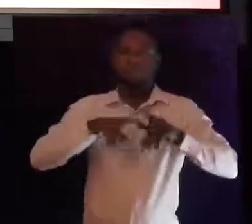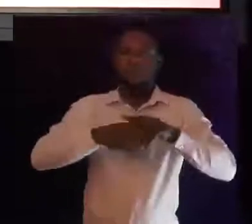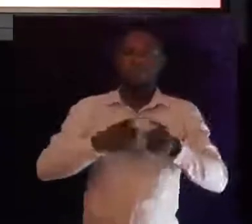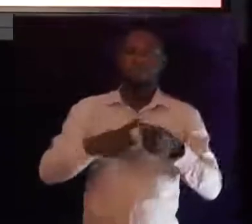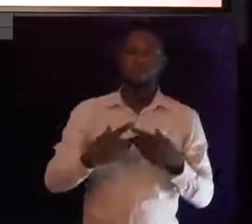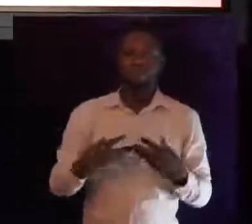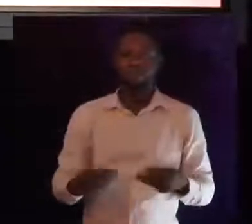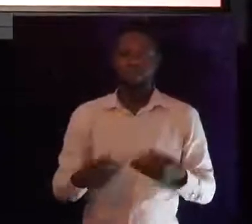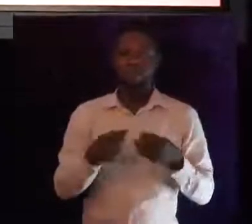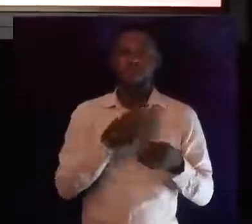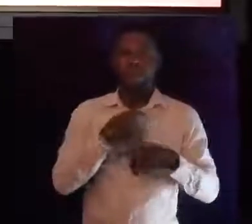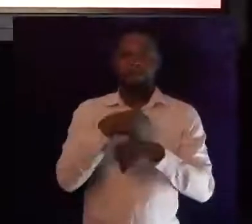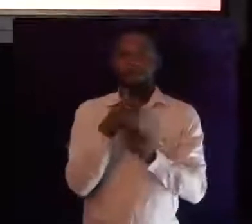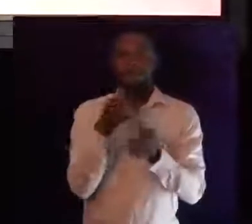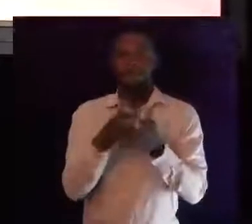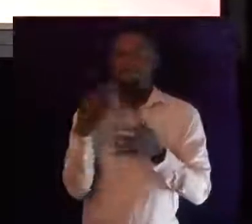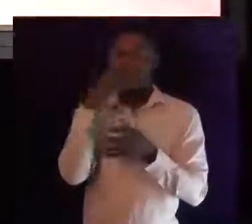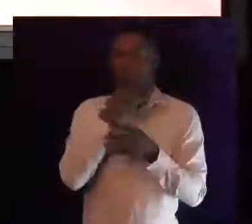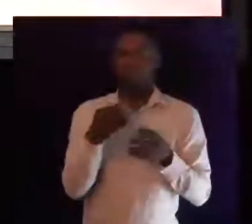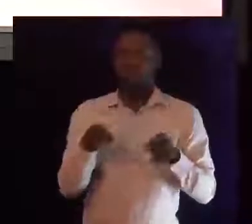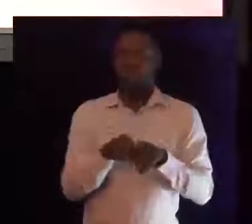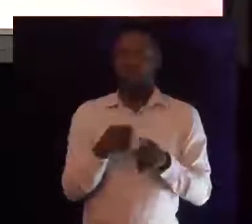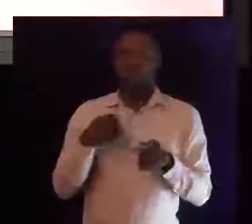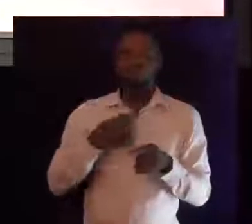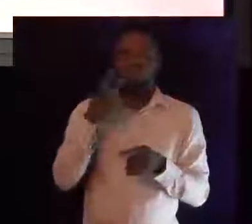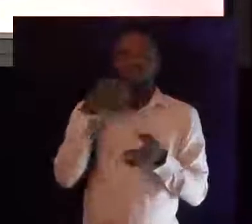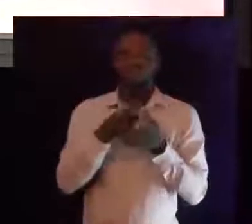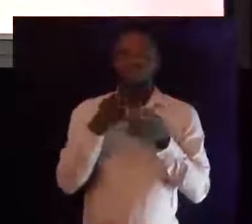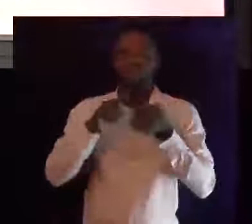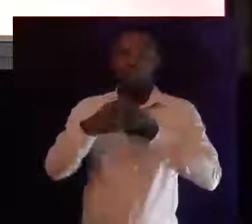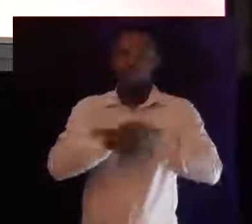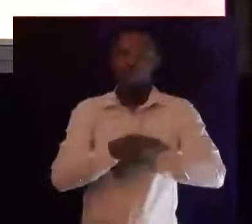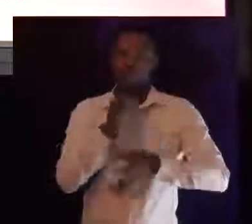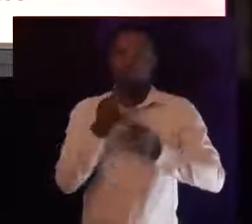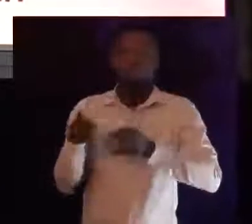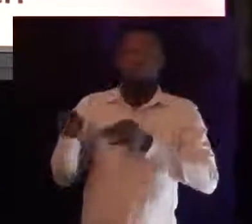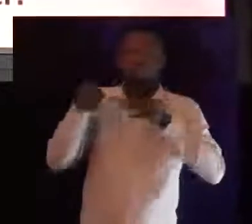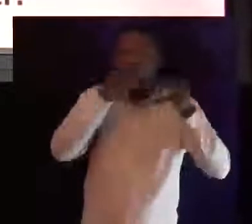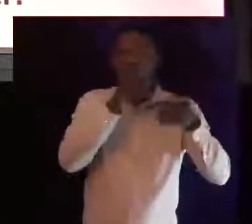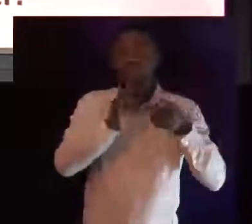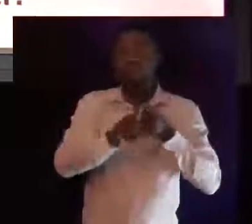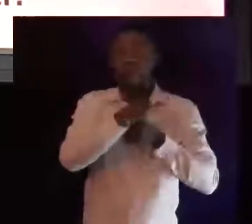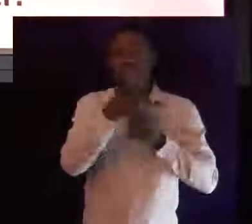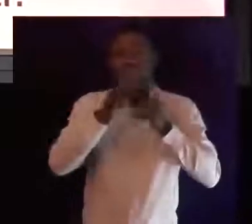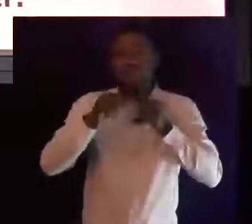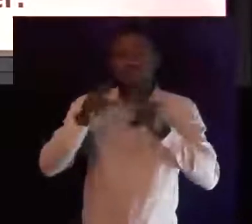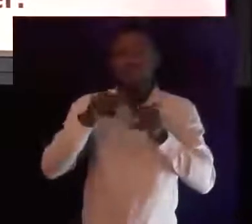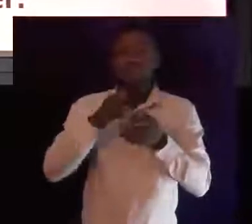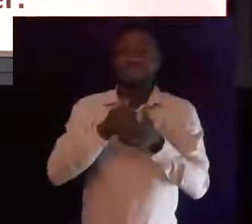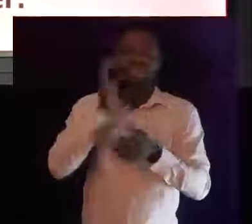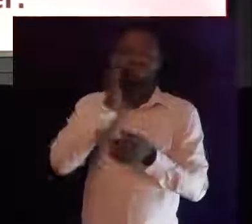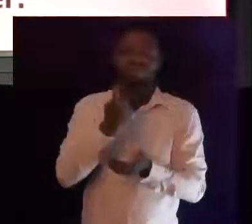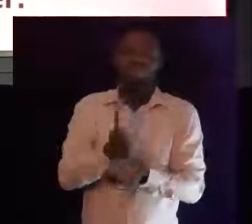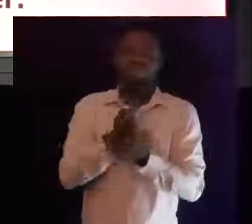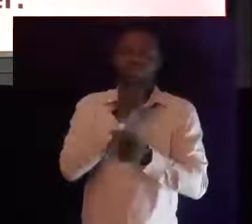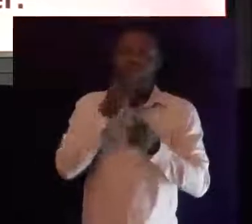started settling there and make it how it is today. So if people move to the rural area and start building out there, it